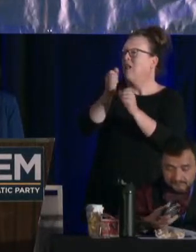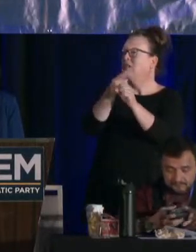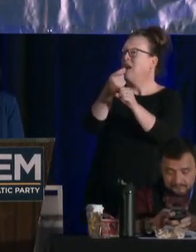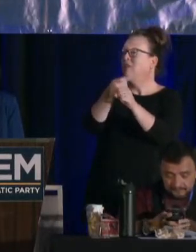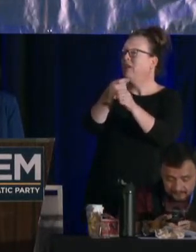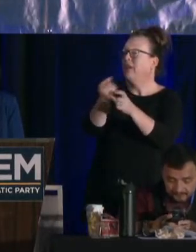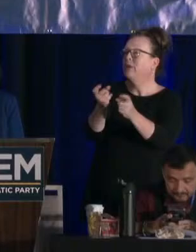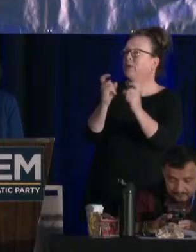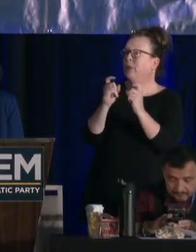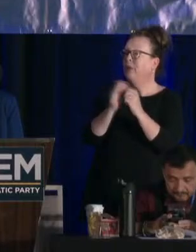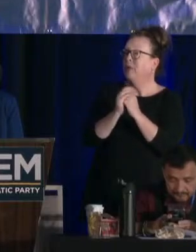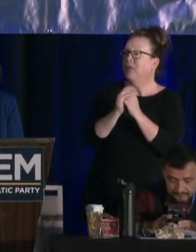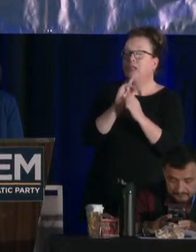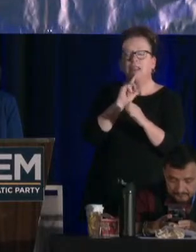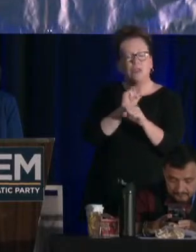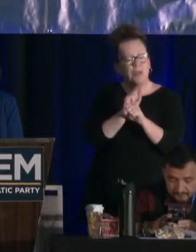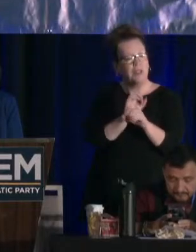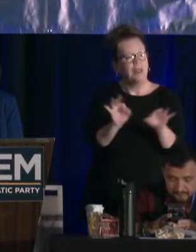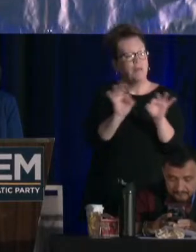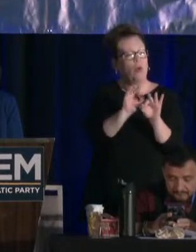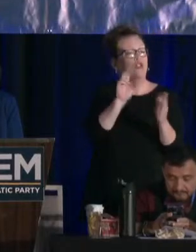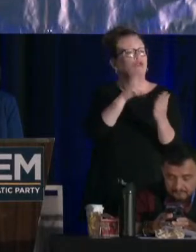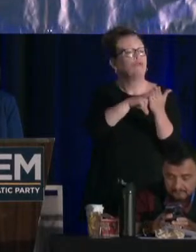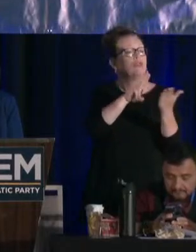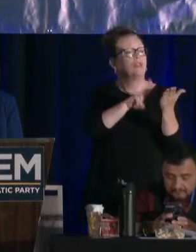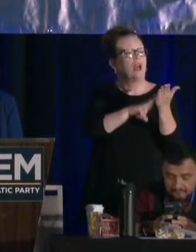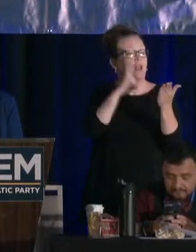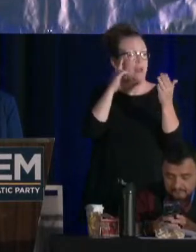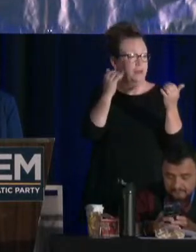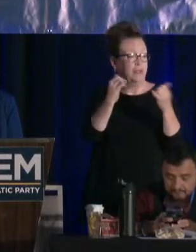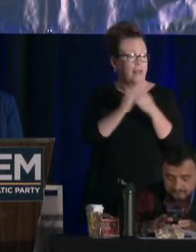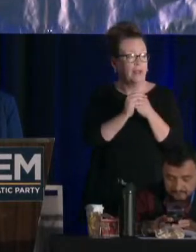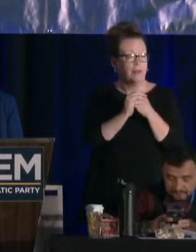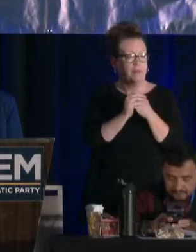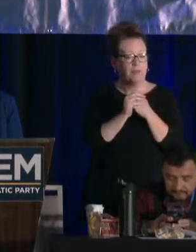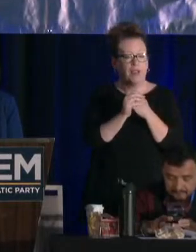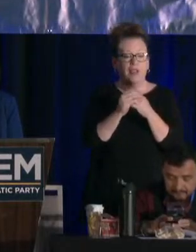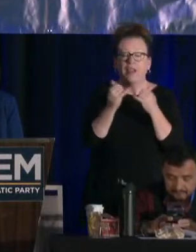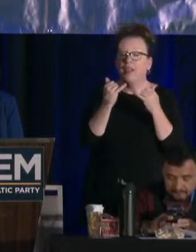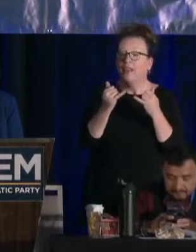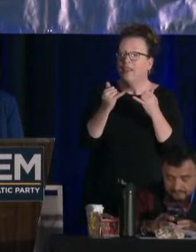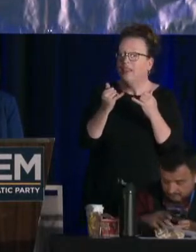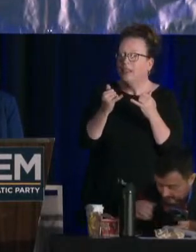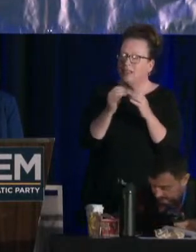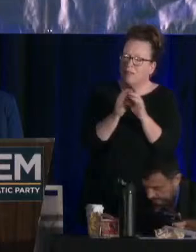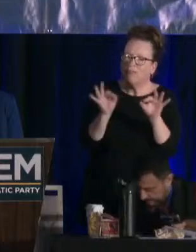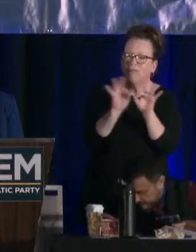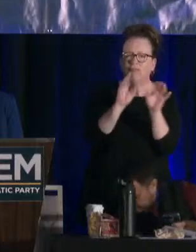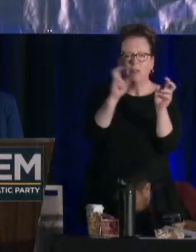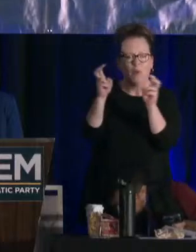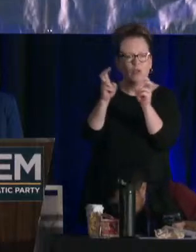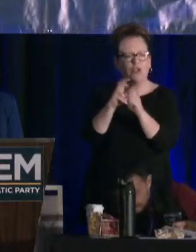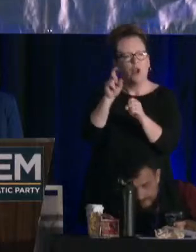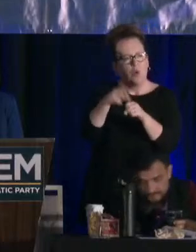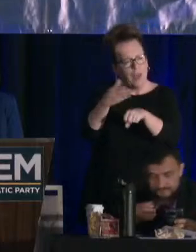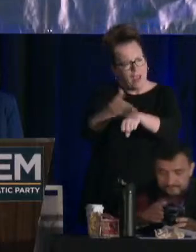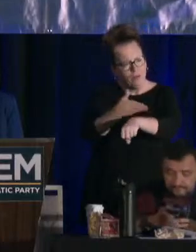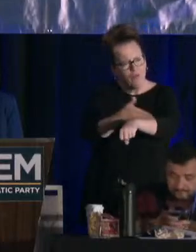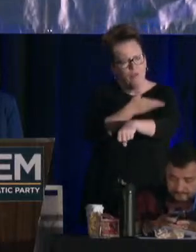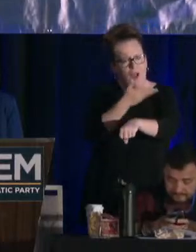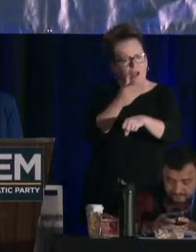it's really important that you sign up today. This is a mark of your leadership. You have to lead by